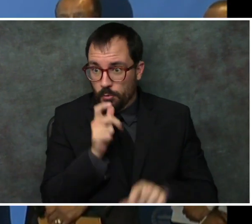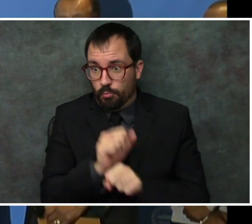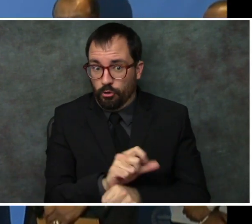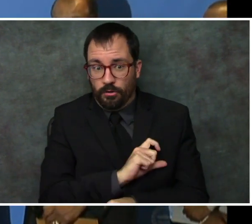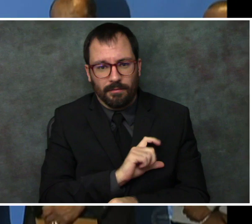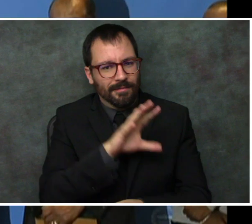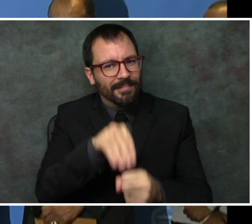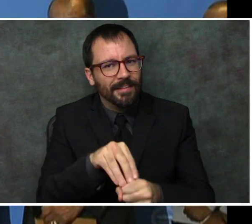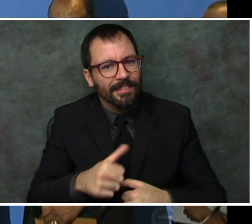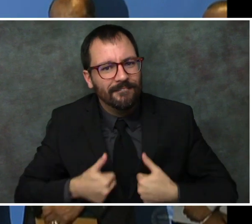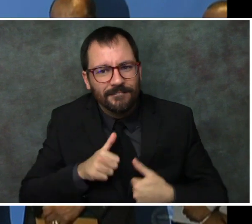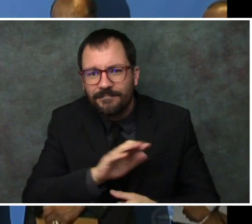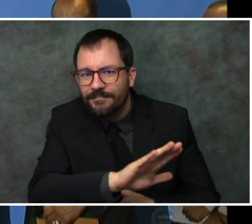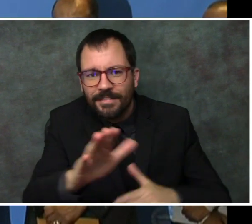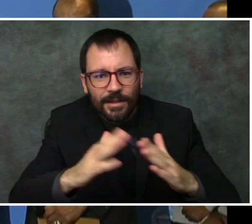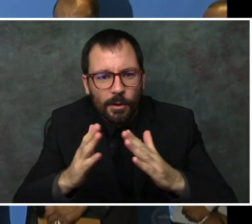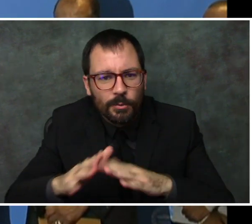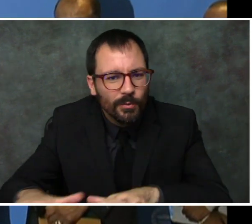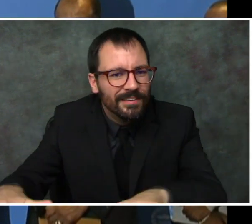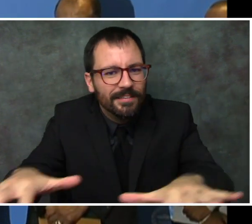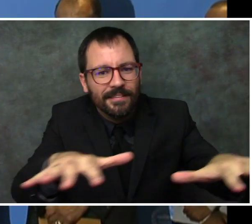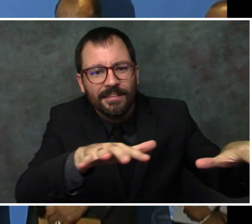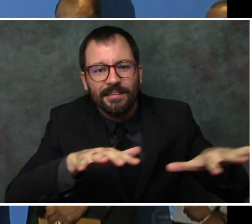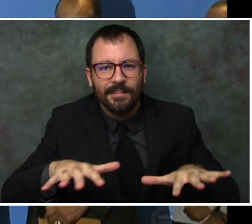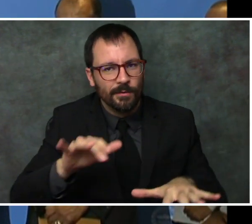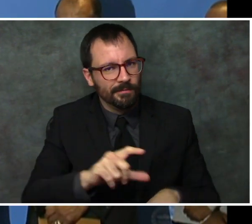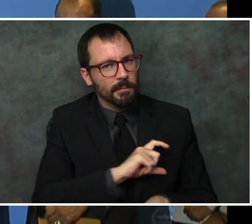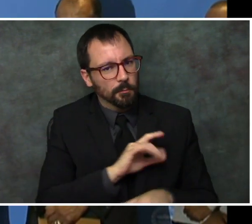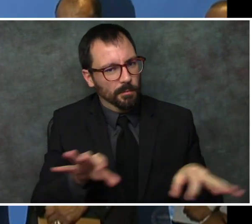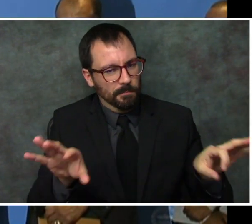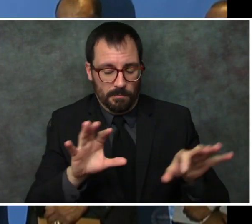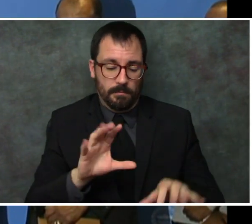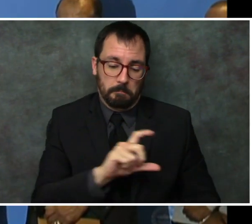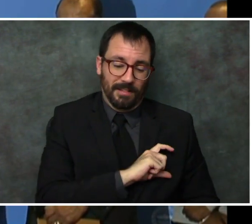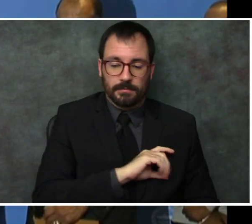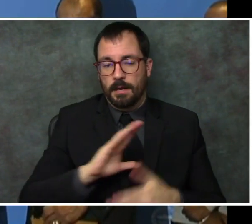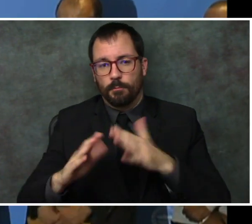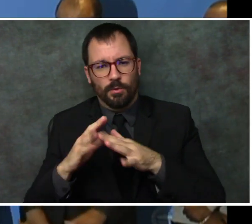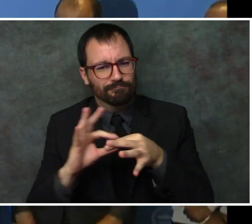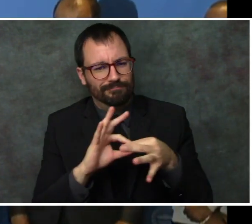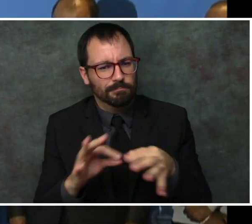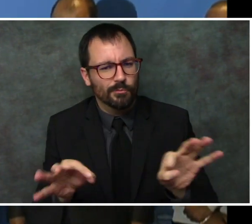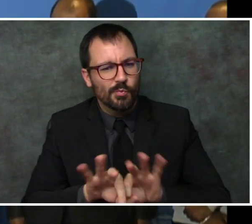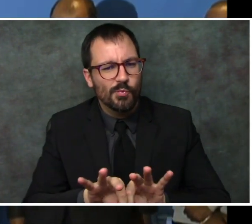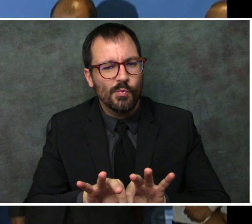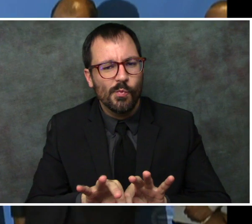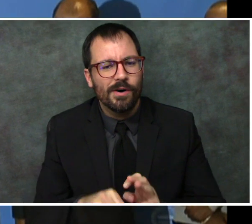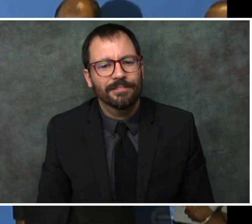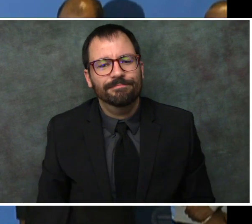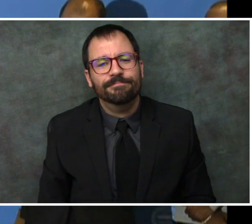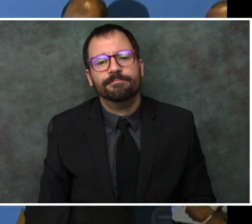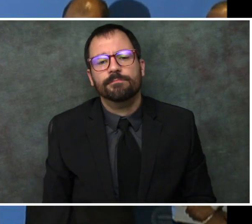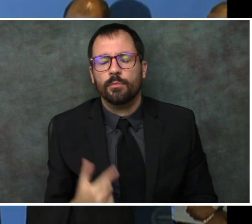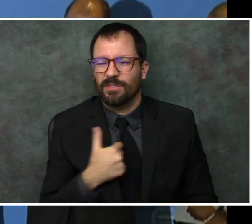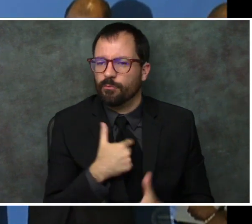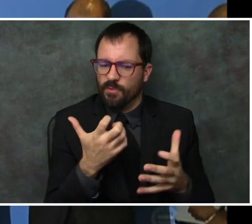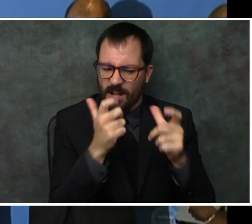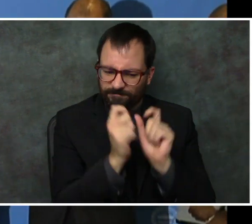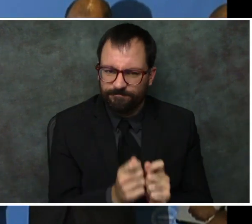policing. So we wanted to review our policies, our procedures, our rules, our